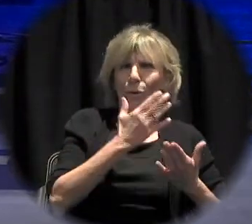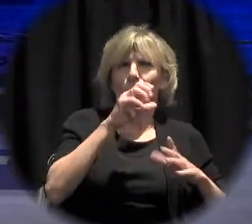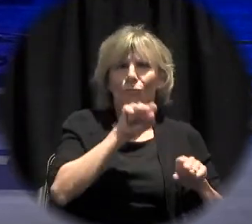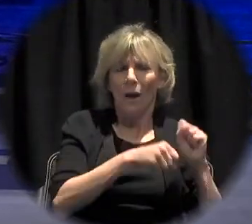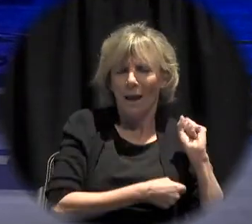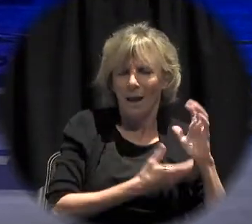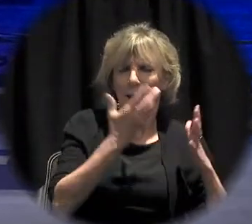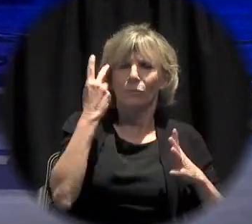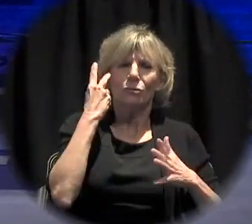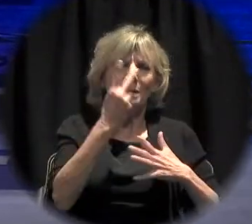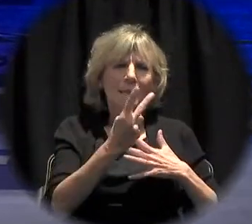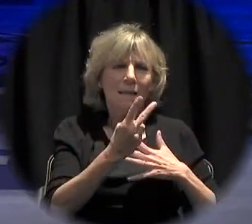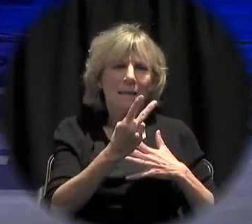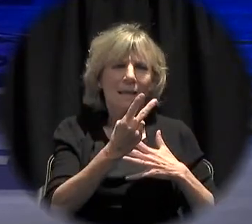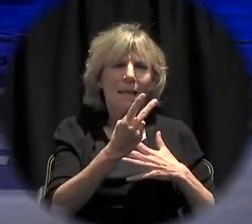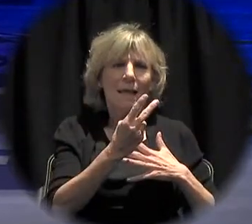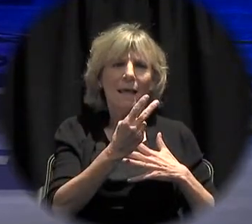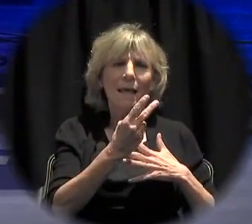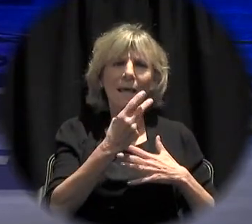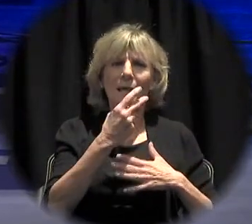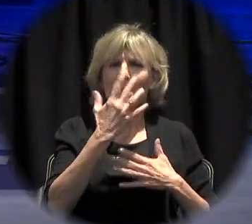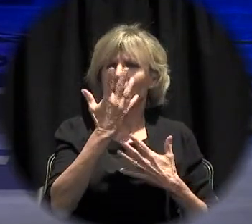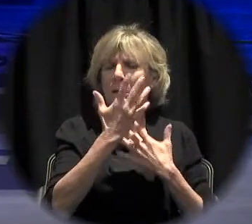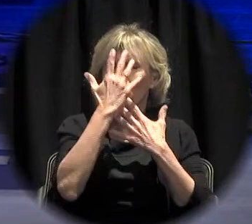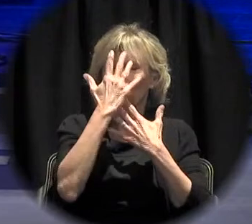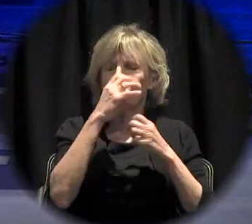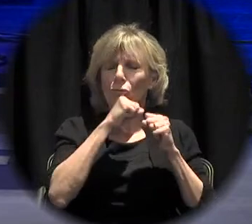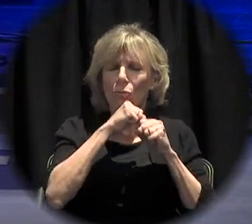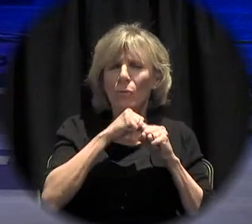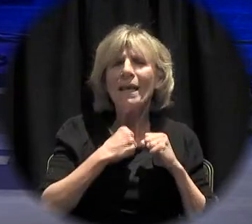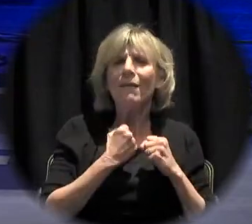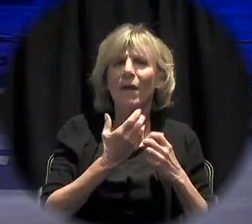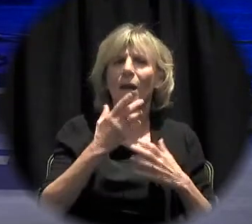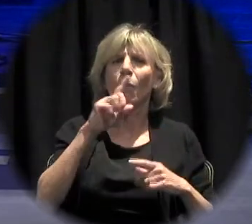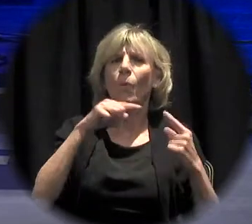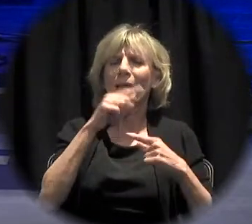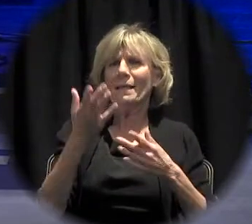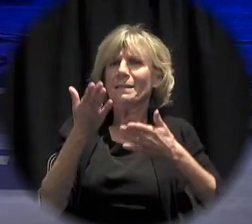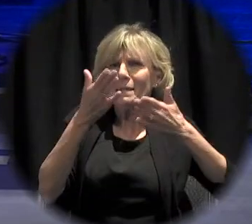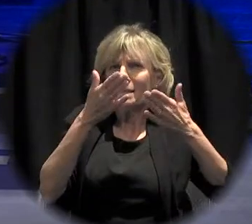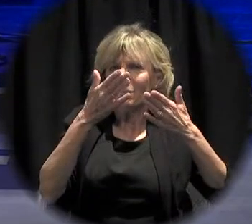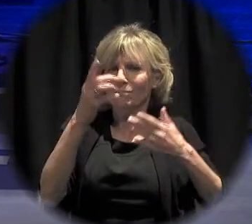raped, grieving over the loss of his sons.